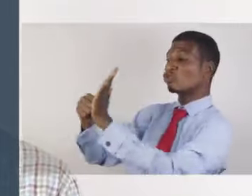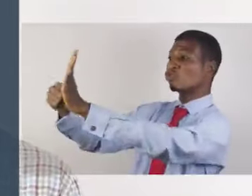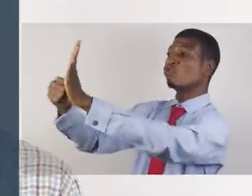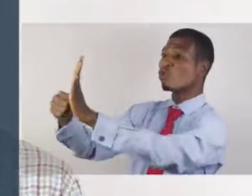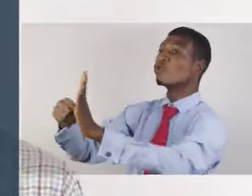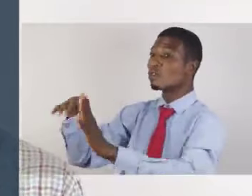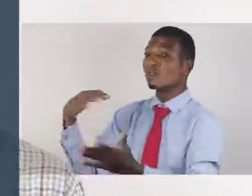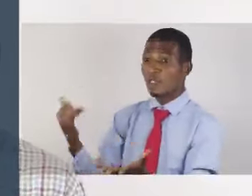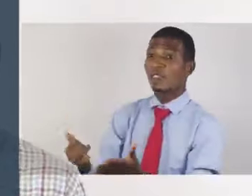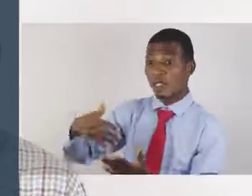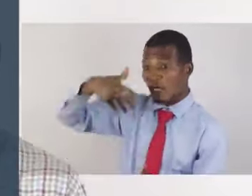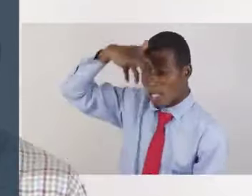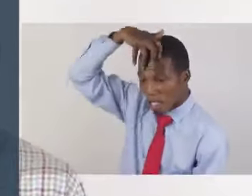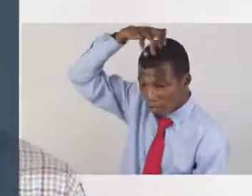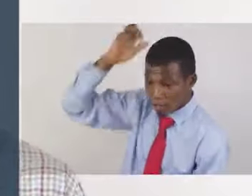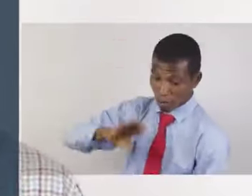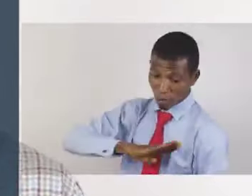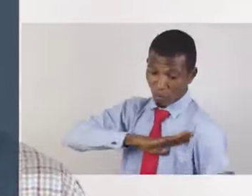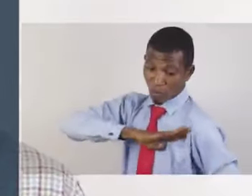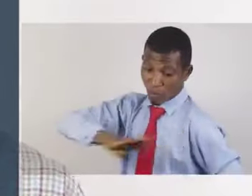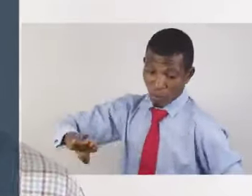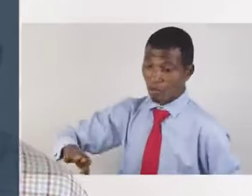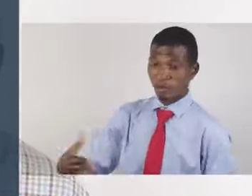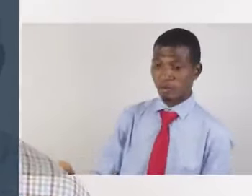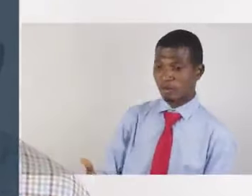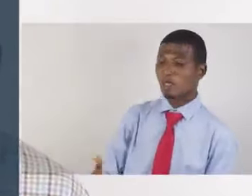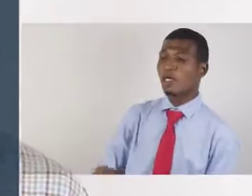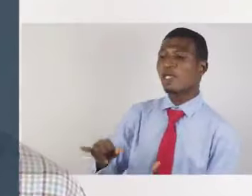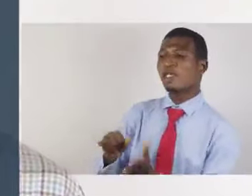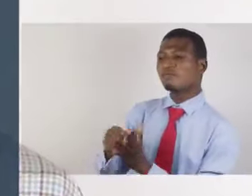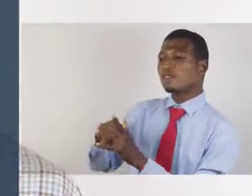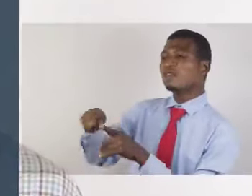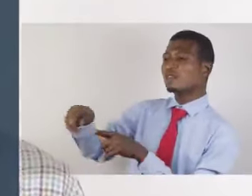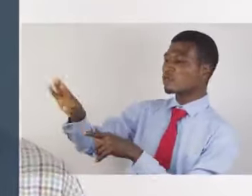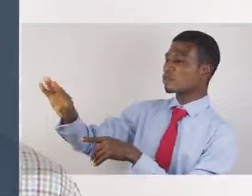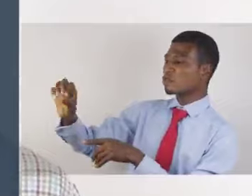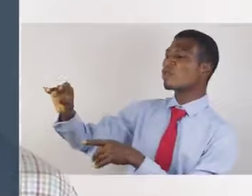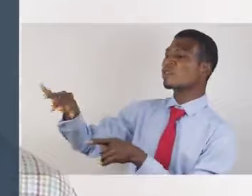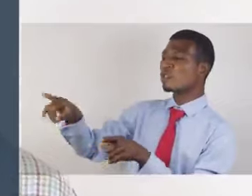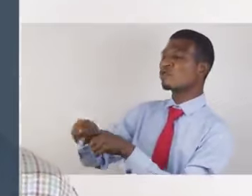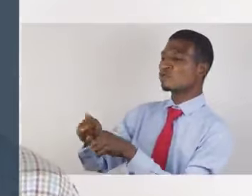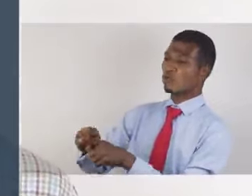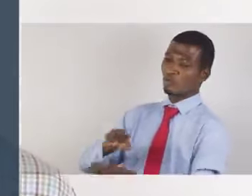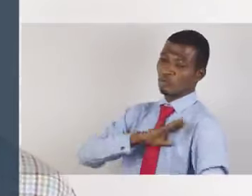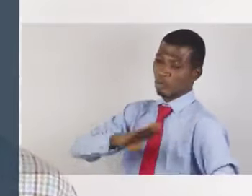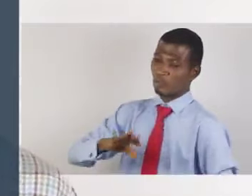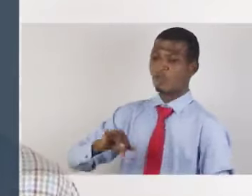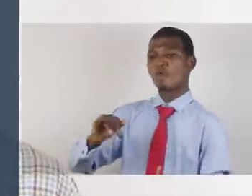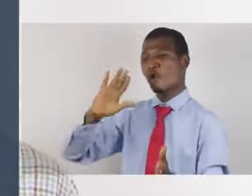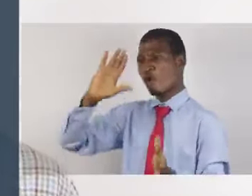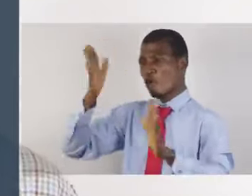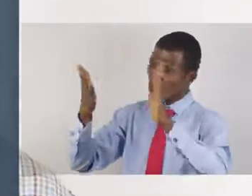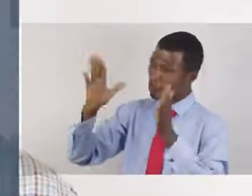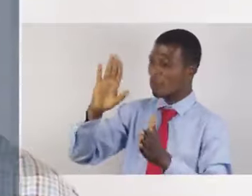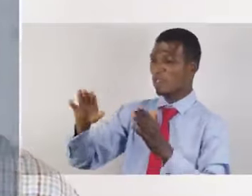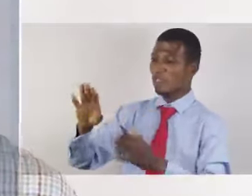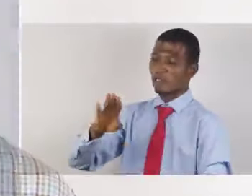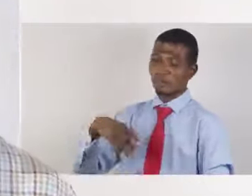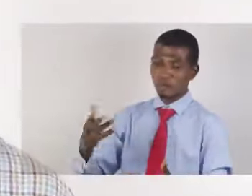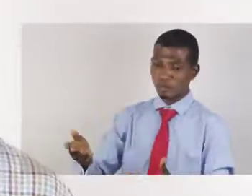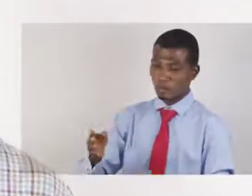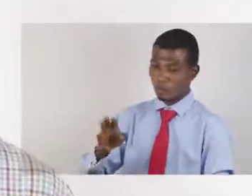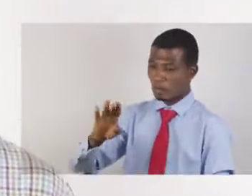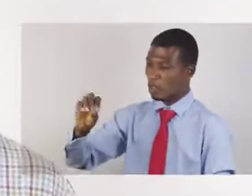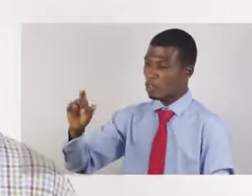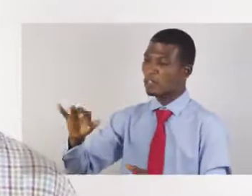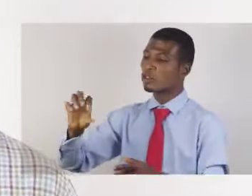lion that we all know, which is boldness, to that, or to Bode as a person. So meaning Bode is a bold